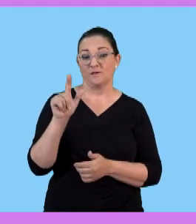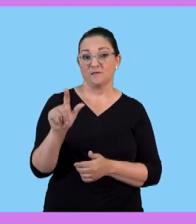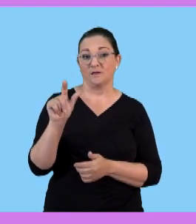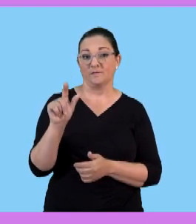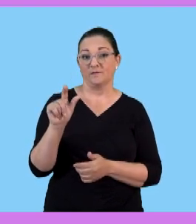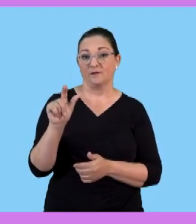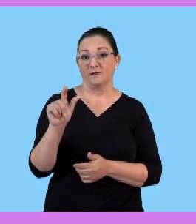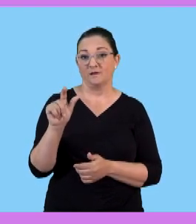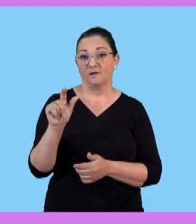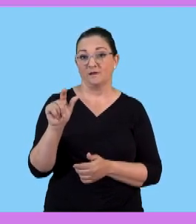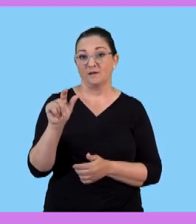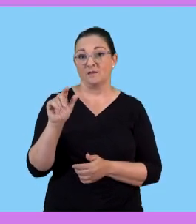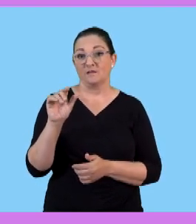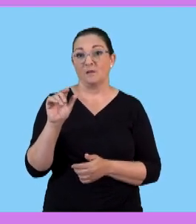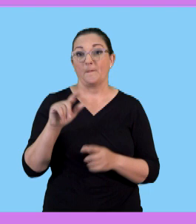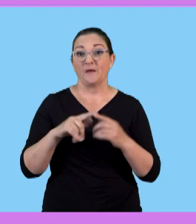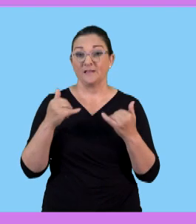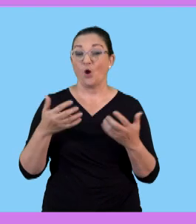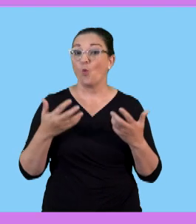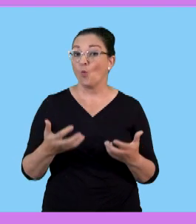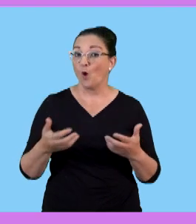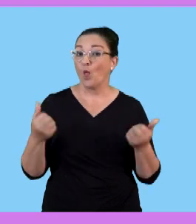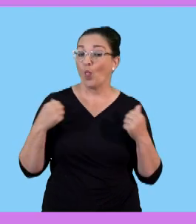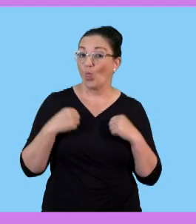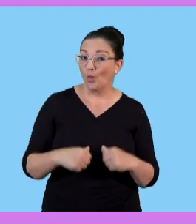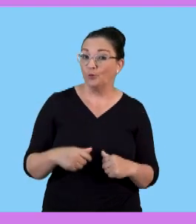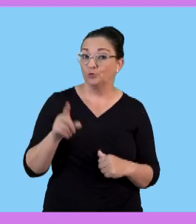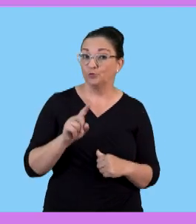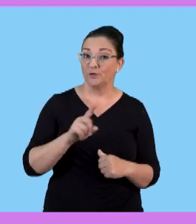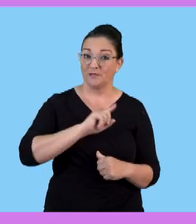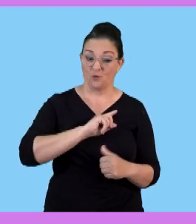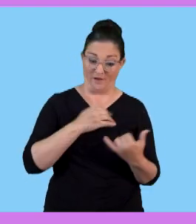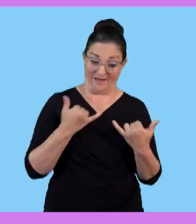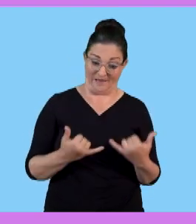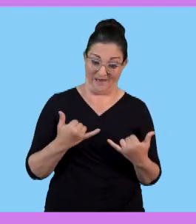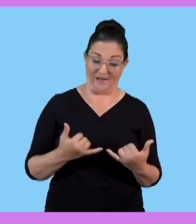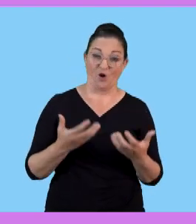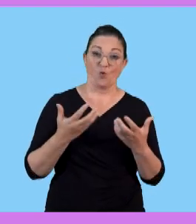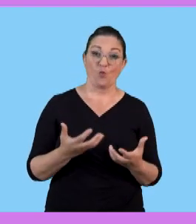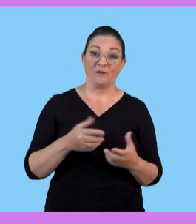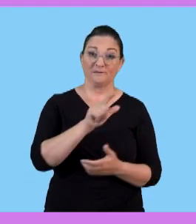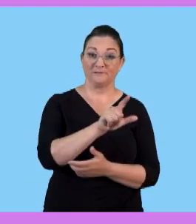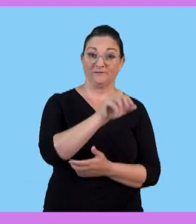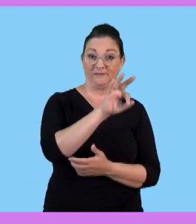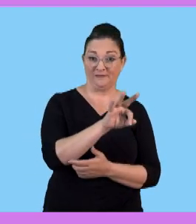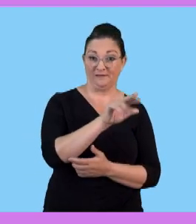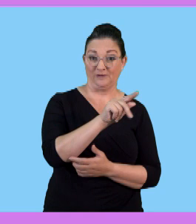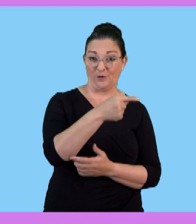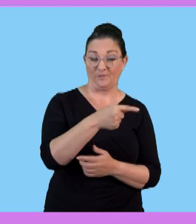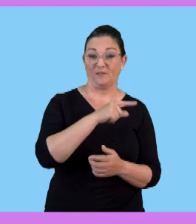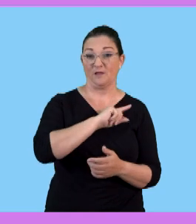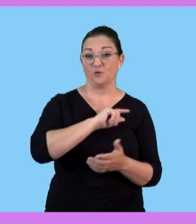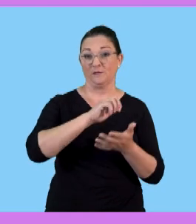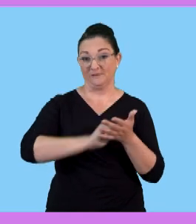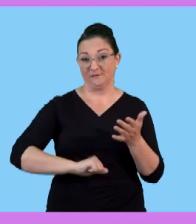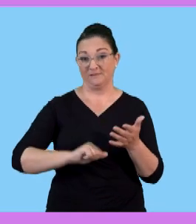63.7656 kilograms. Since I had to determine how much weight she must lose, I took her current weight, the 73 kilograms,